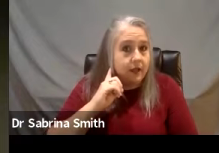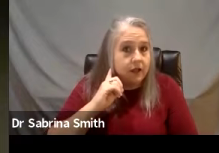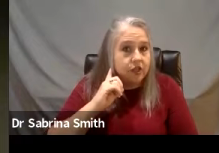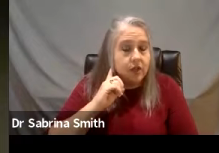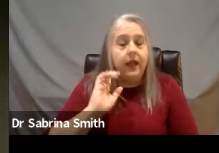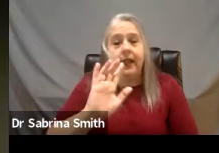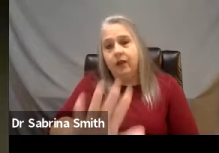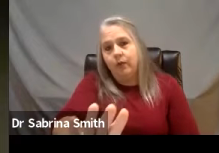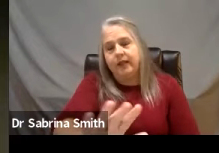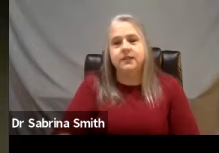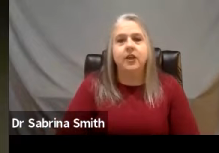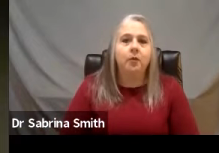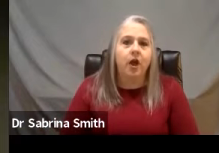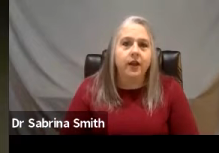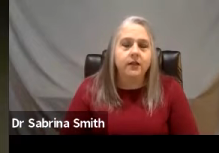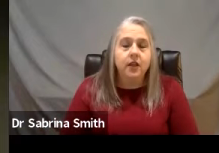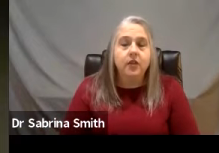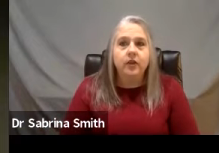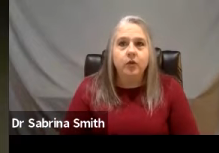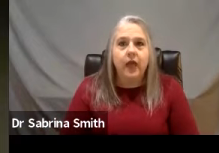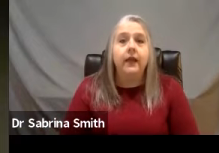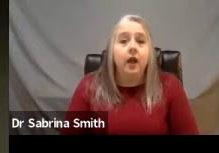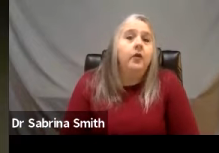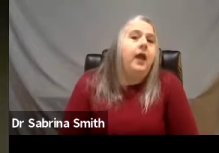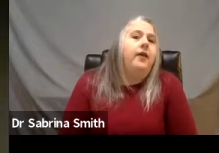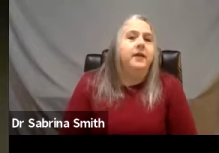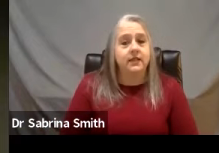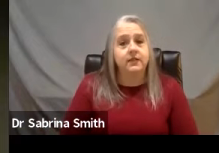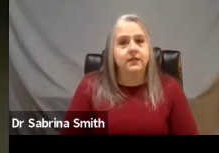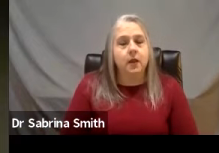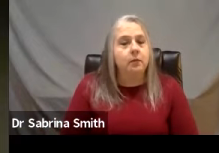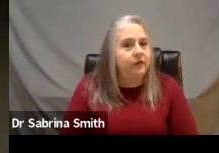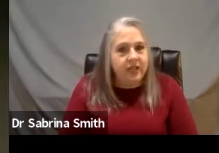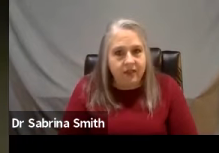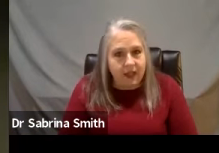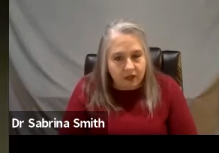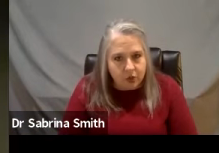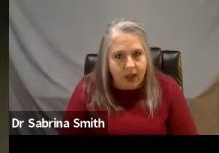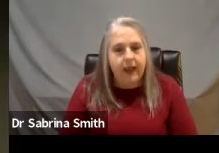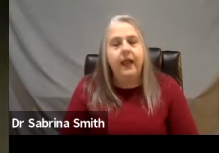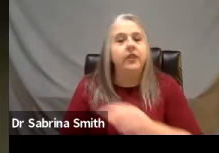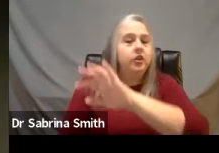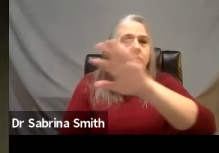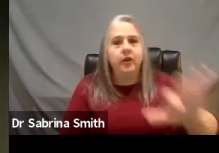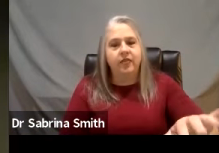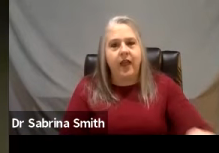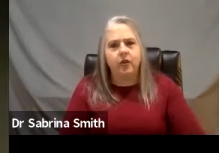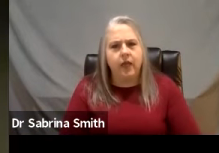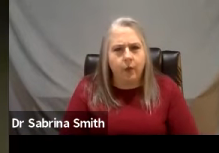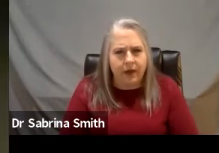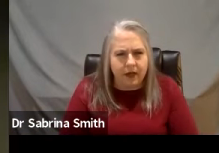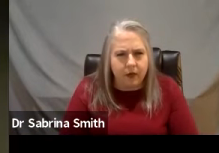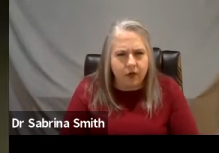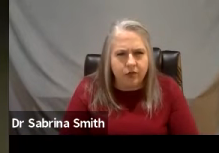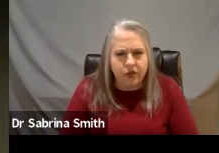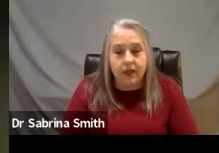hear the English and we can see our product, then we're like, oh yeah, that makes sense. But if you take the English away and then you look at that, you're